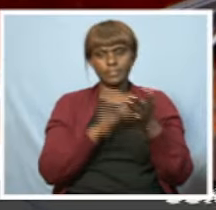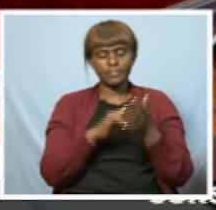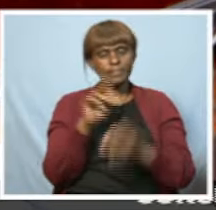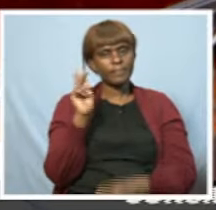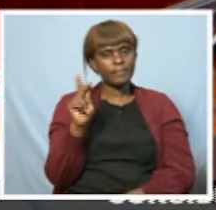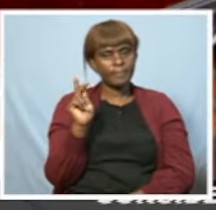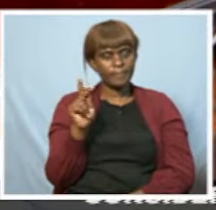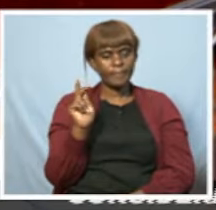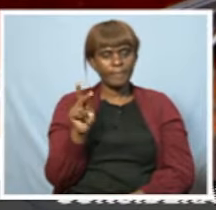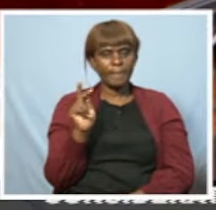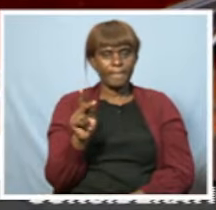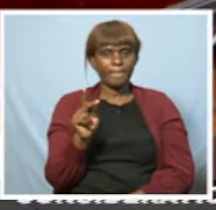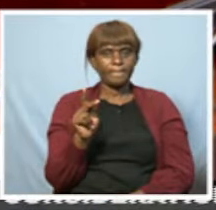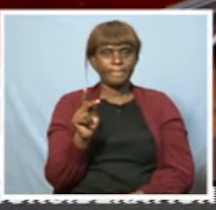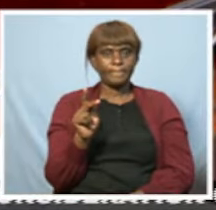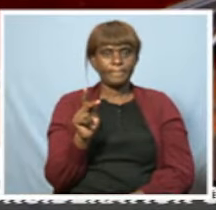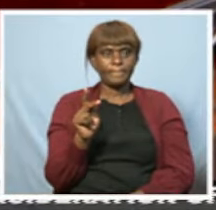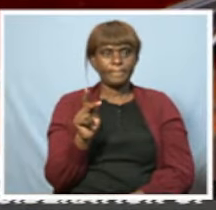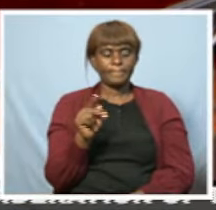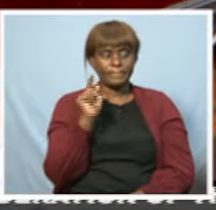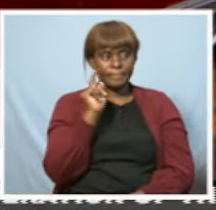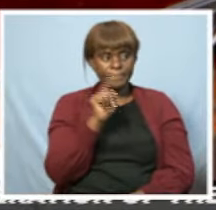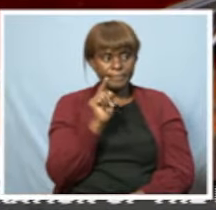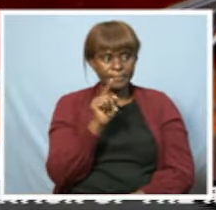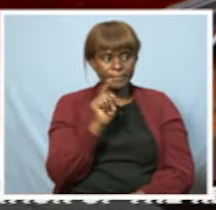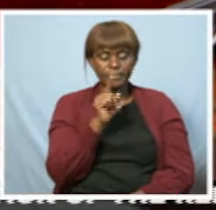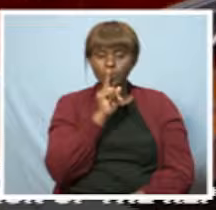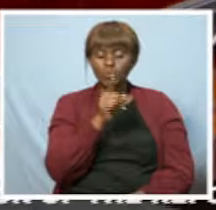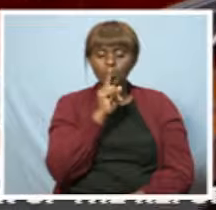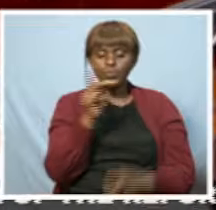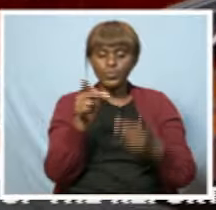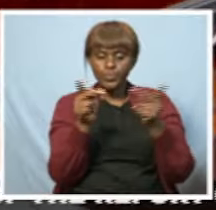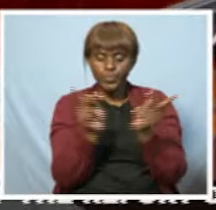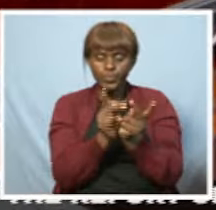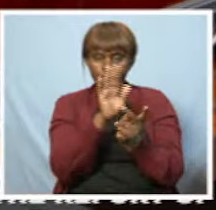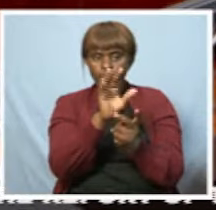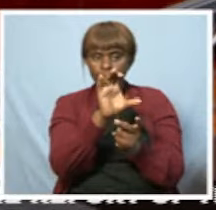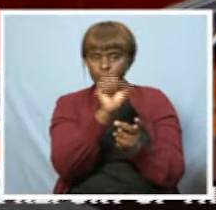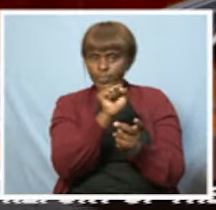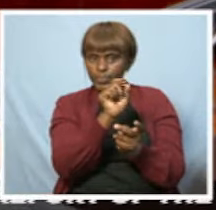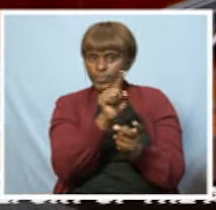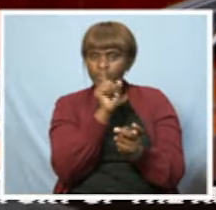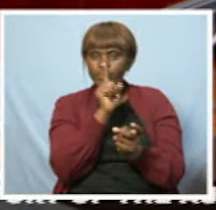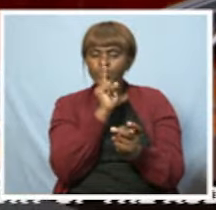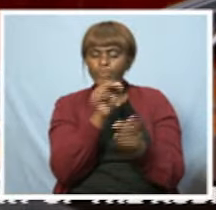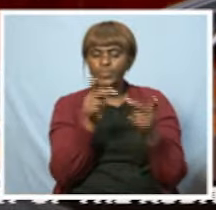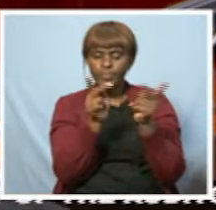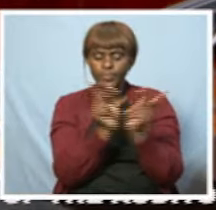kwacha? Is this the true position, CS?